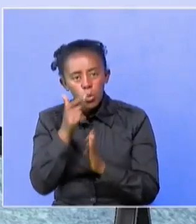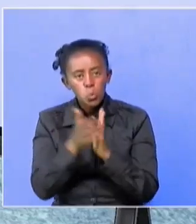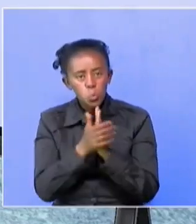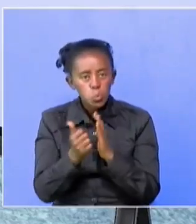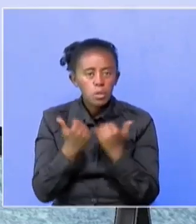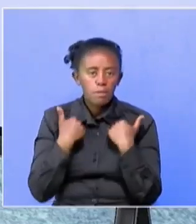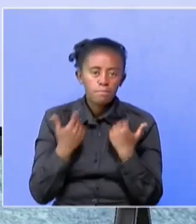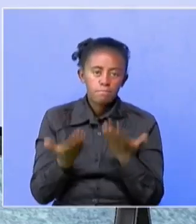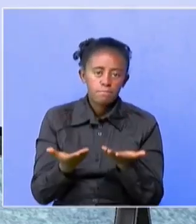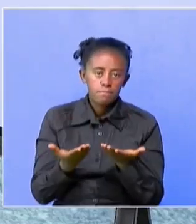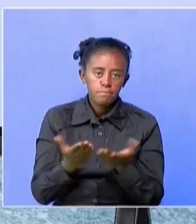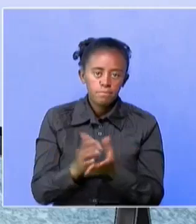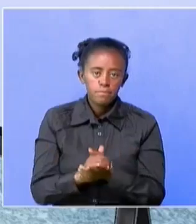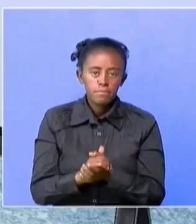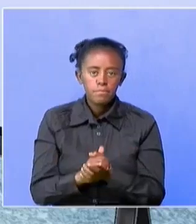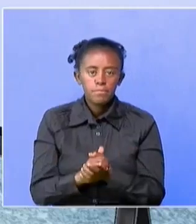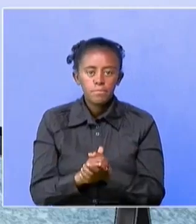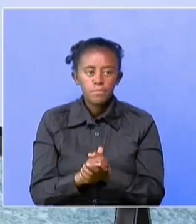too.